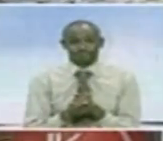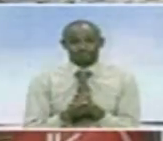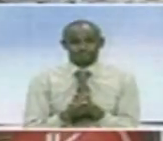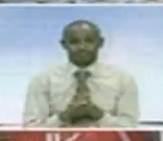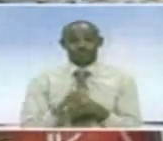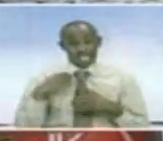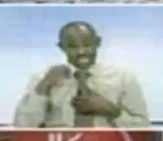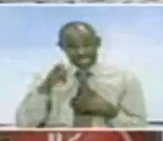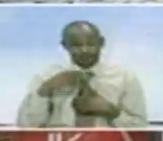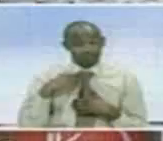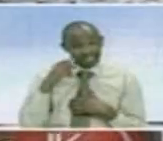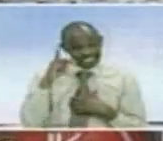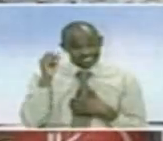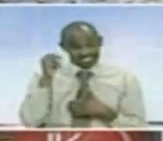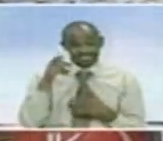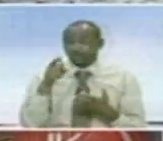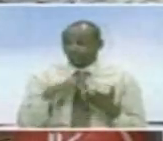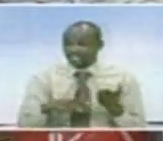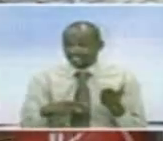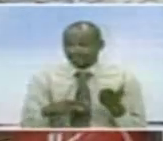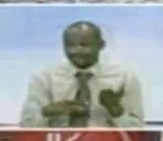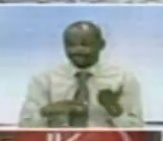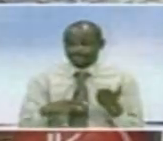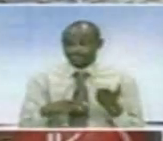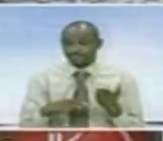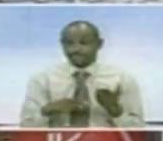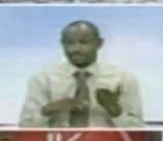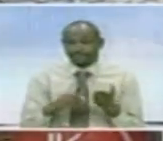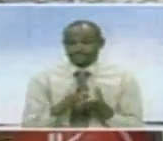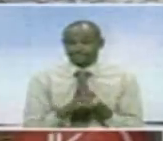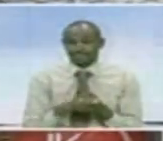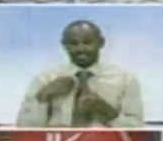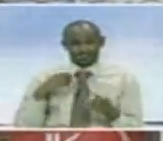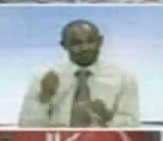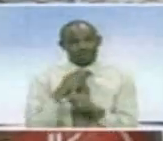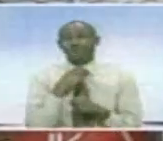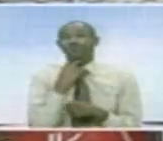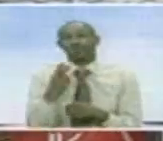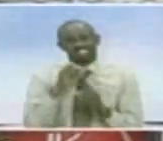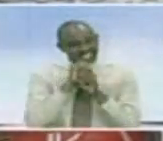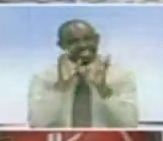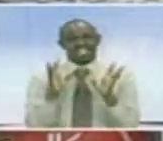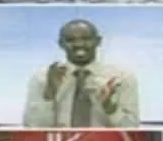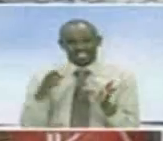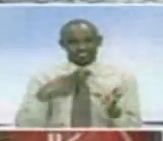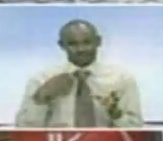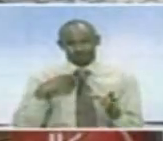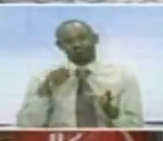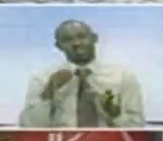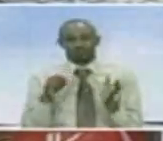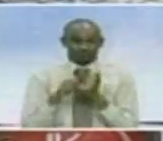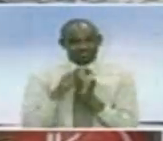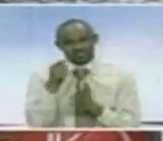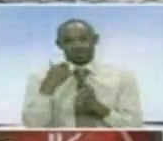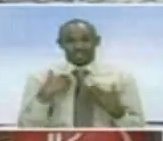Kenyan. People here in the country are living in the area because of the anxiety of what is going to happen next. And here